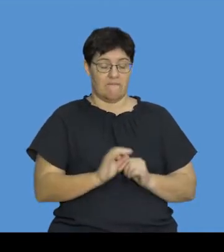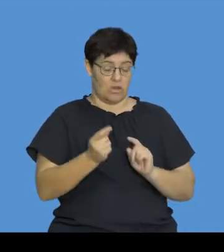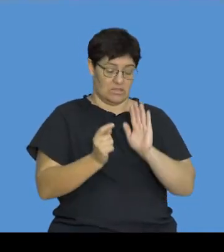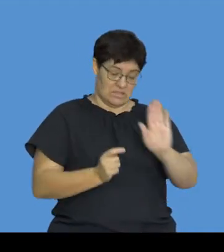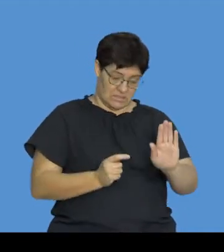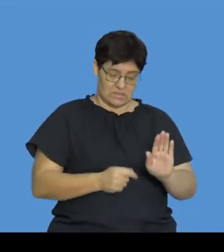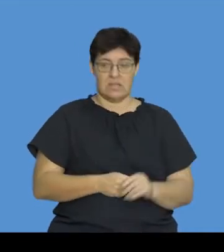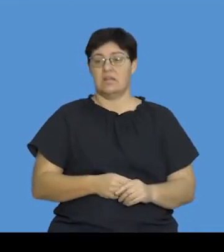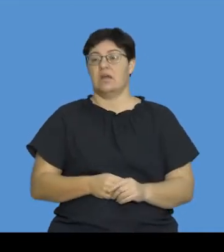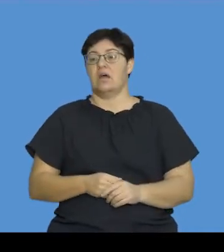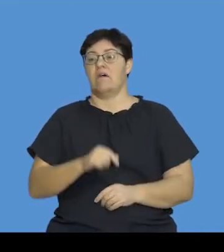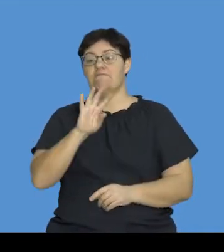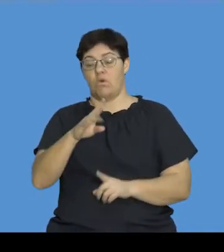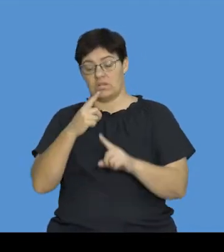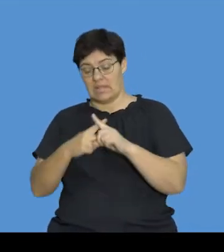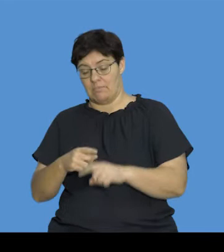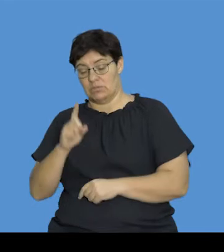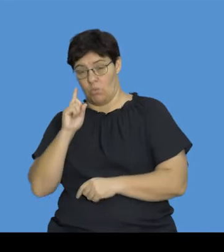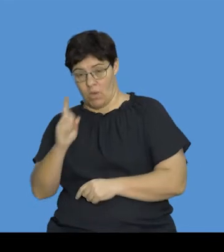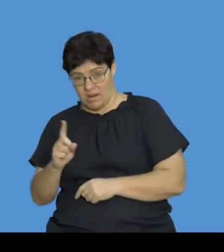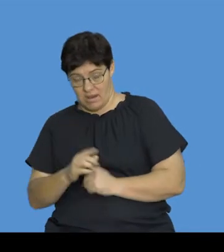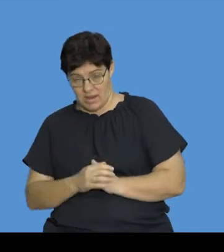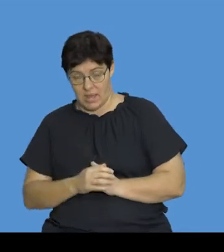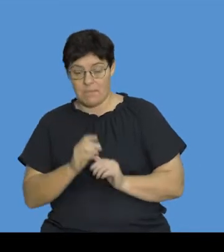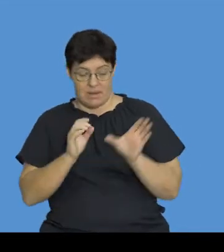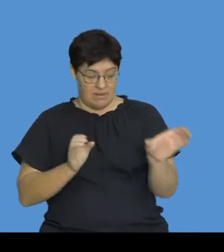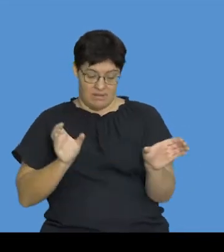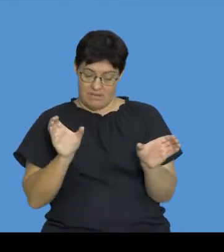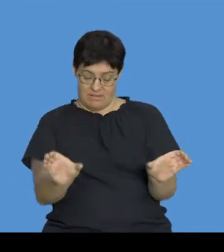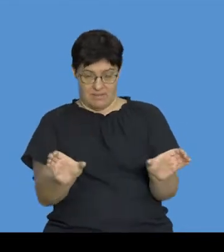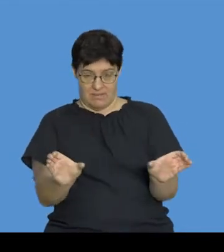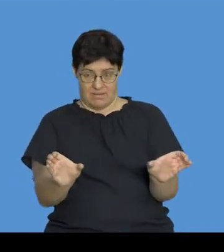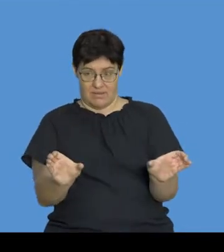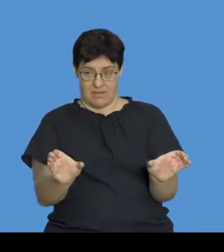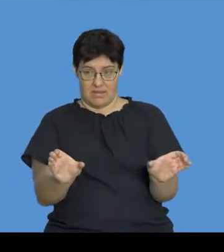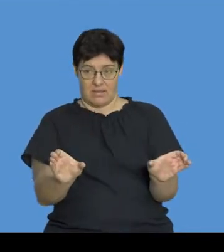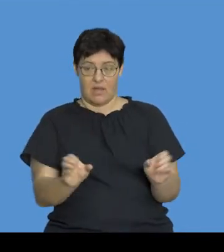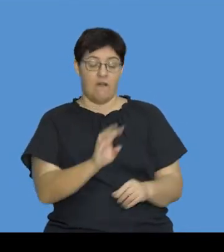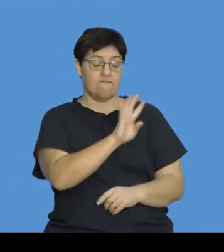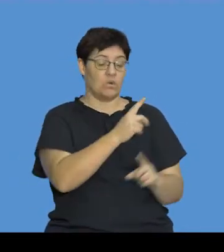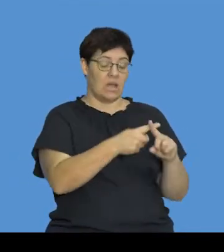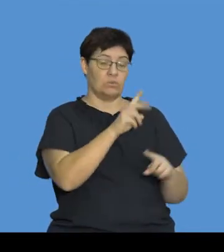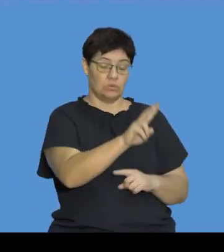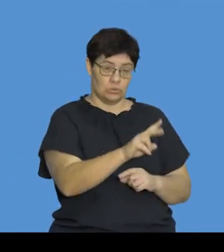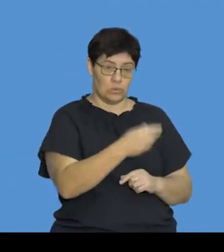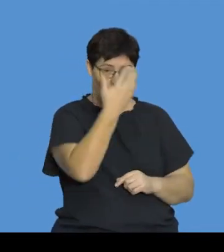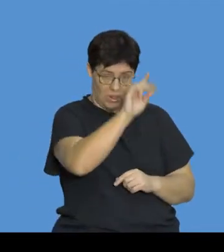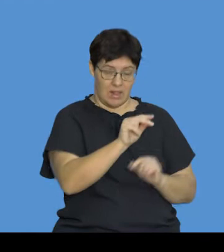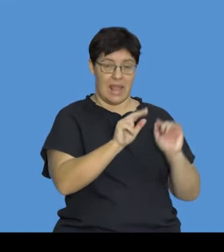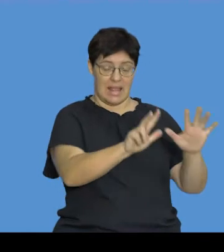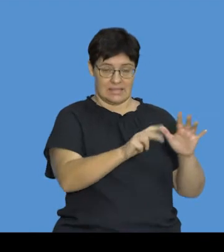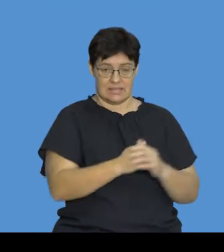there, and then 4 multiplied by 1, which will give me the second part there. 4 multiplied by 2, you know, is